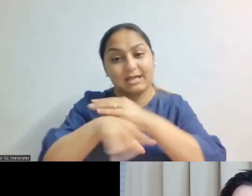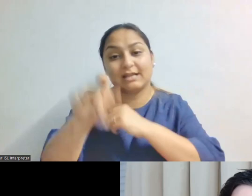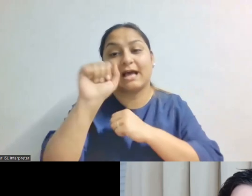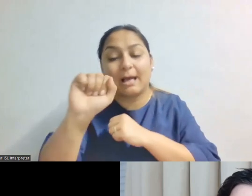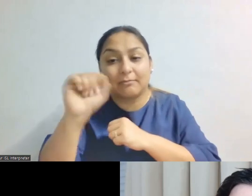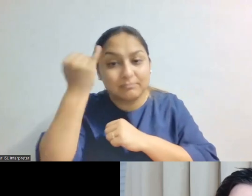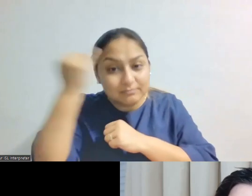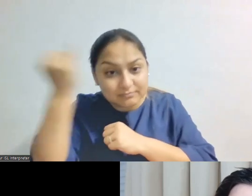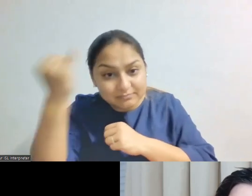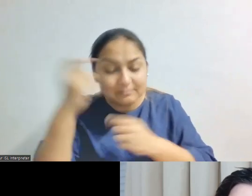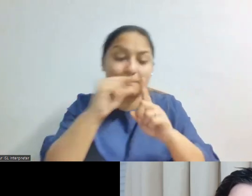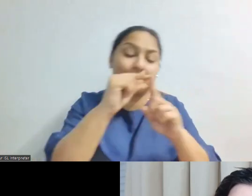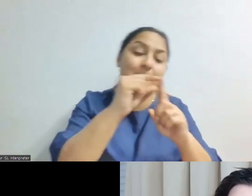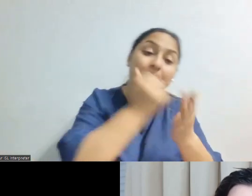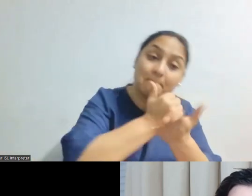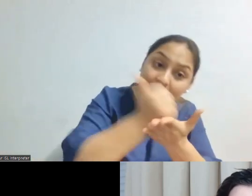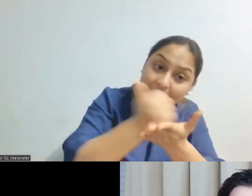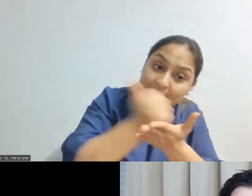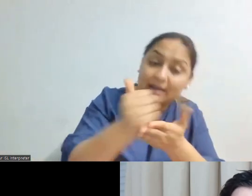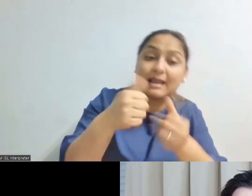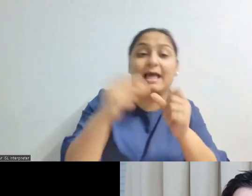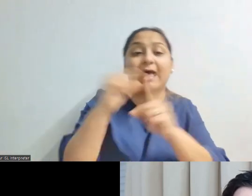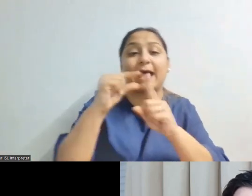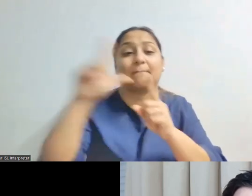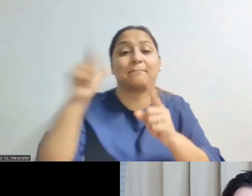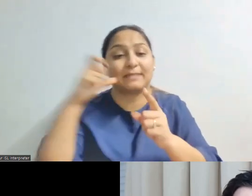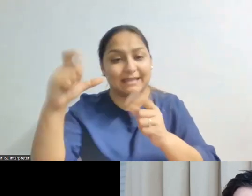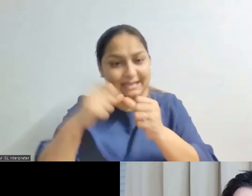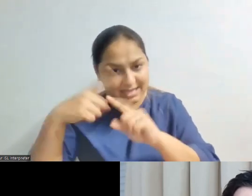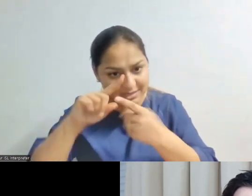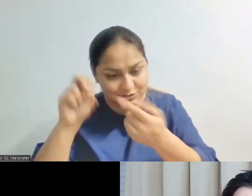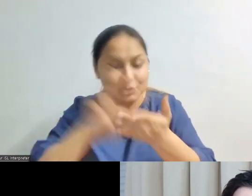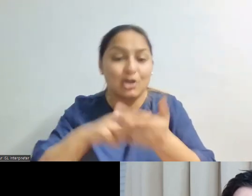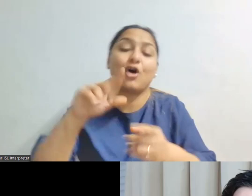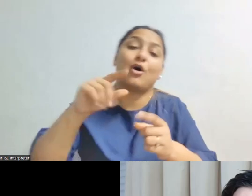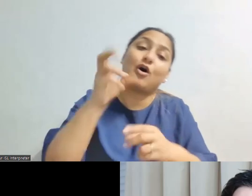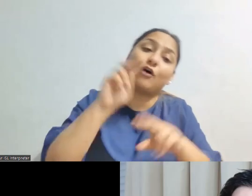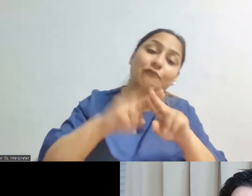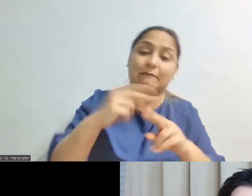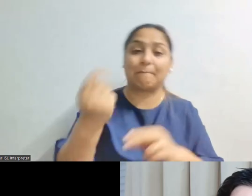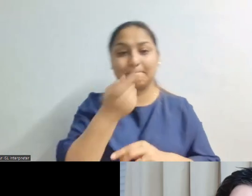on practical application for medicine and the life sciences. Since